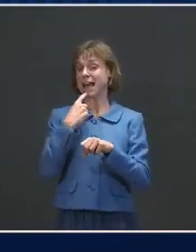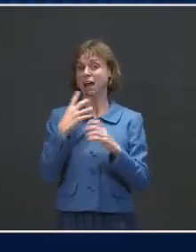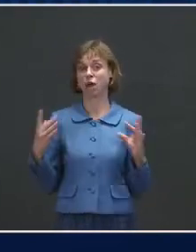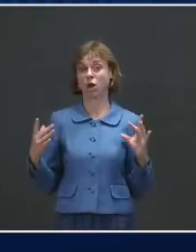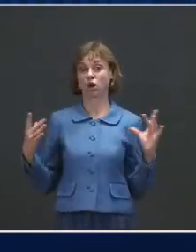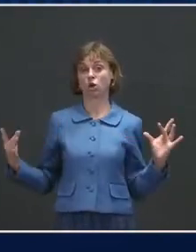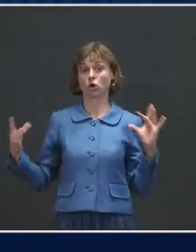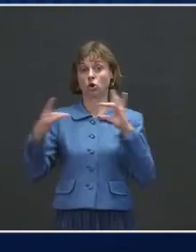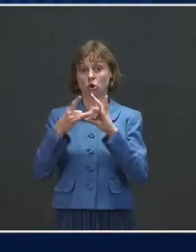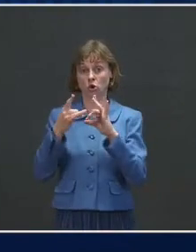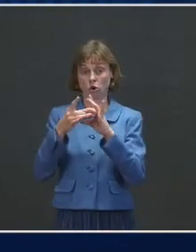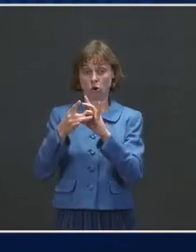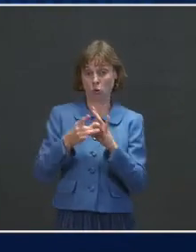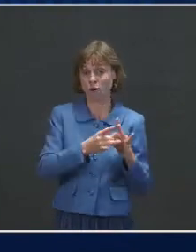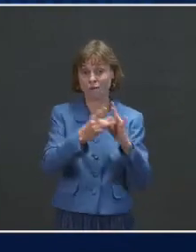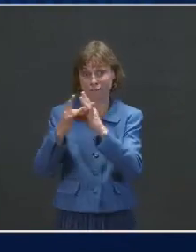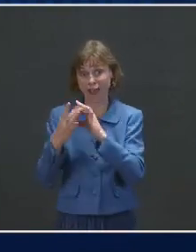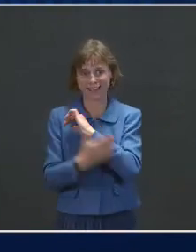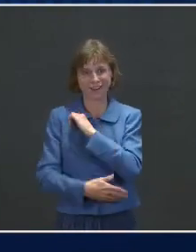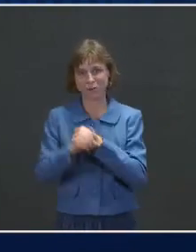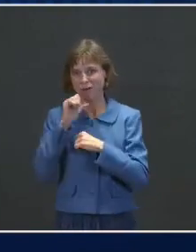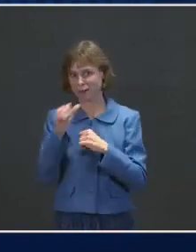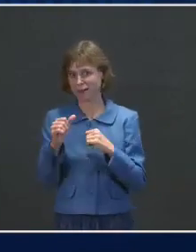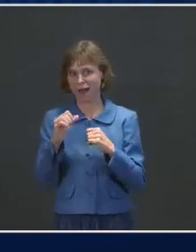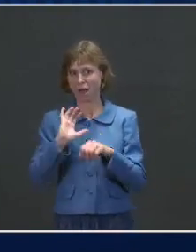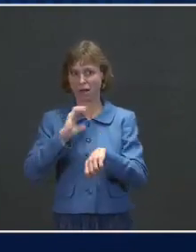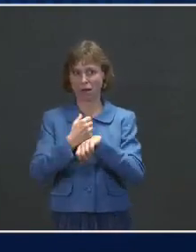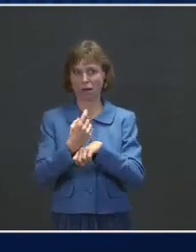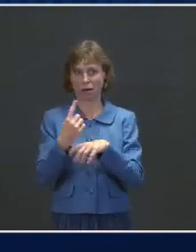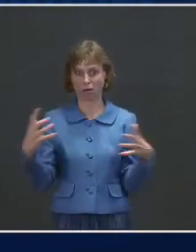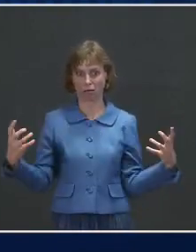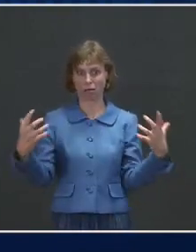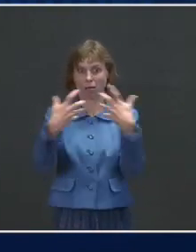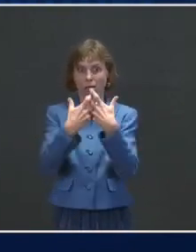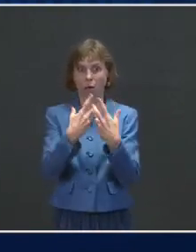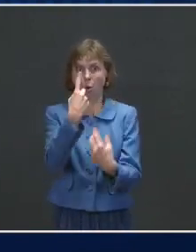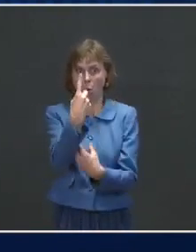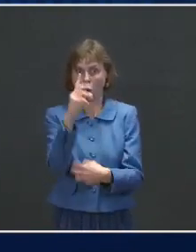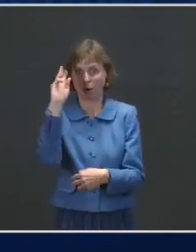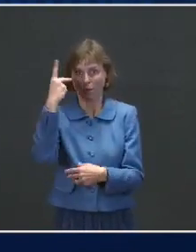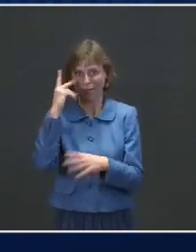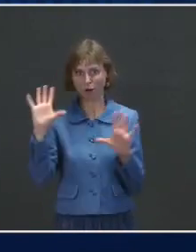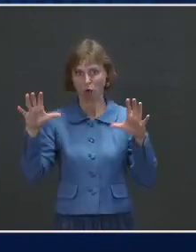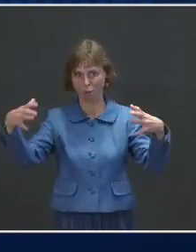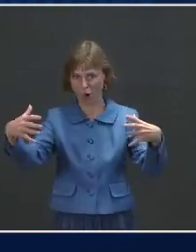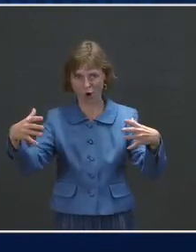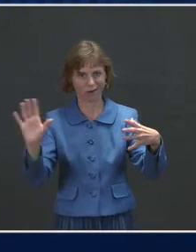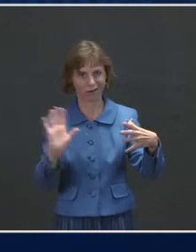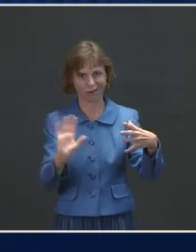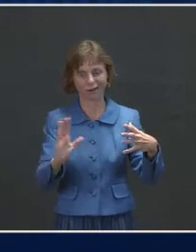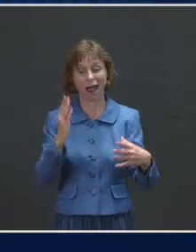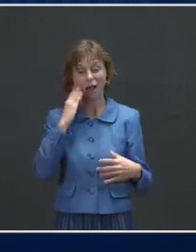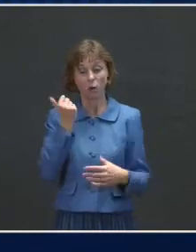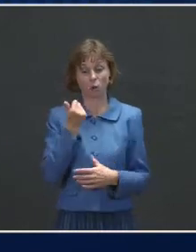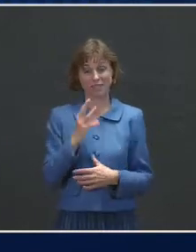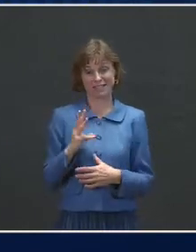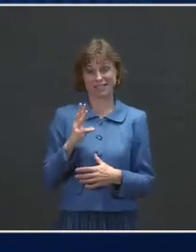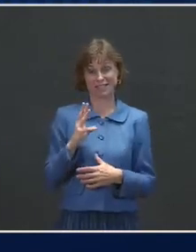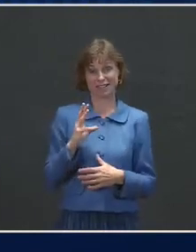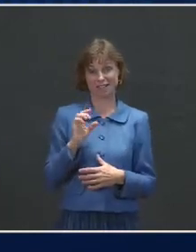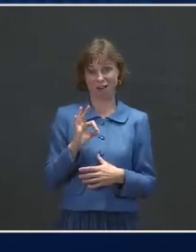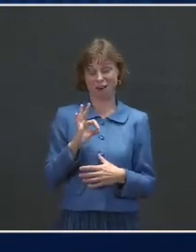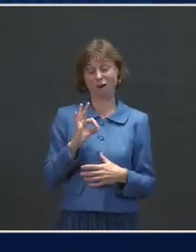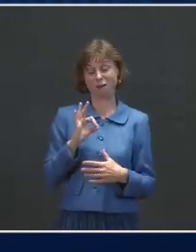16 of the last 21 reconciliation bills that have gone through Congress have been bipartisan. And certainly, there's opportunity